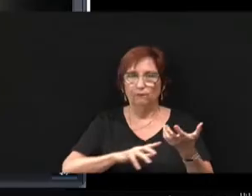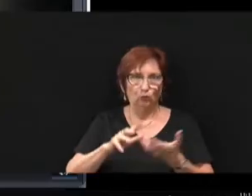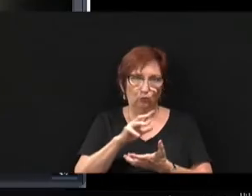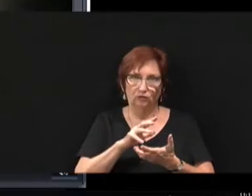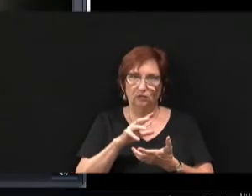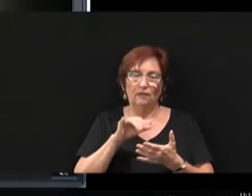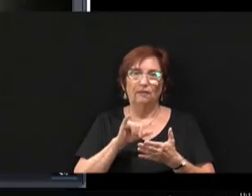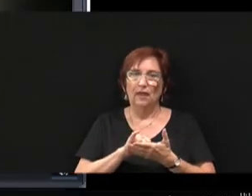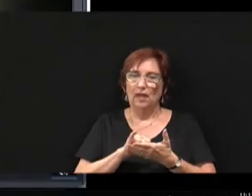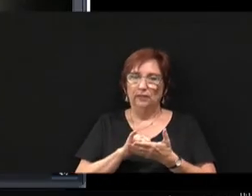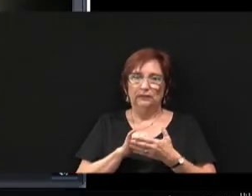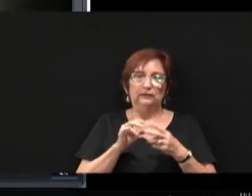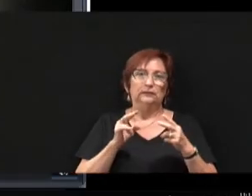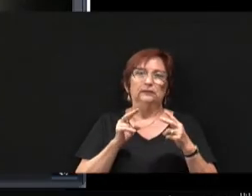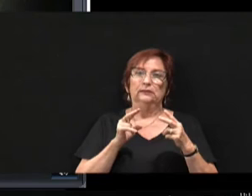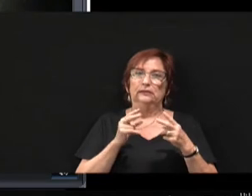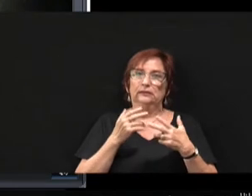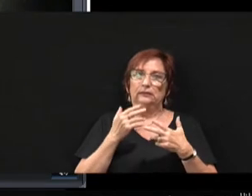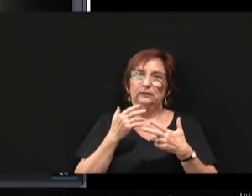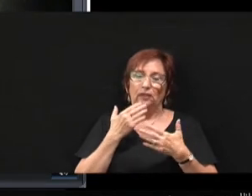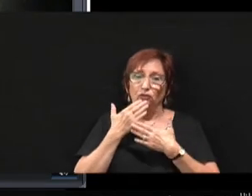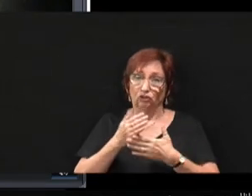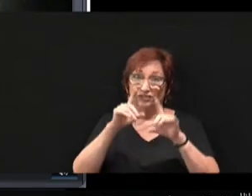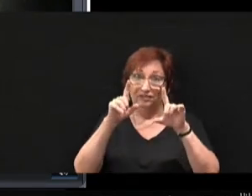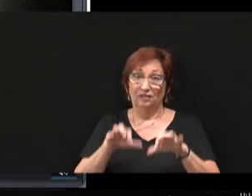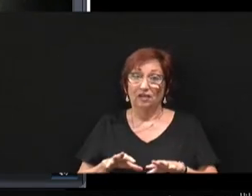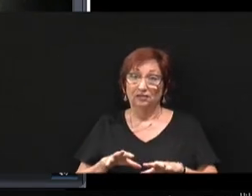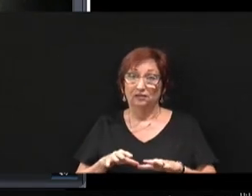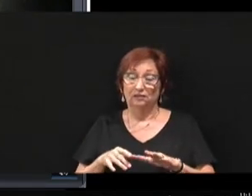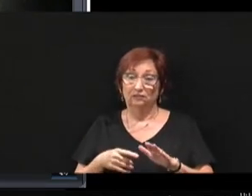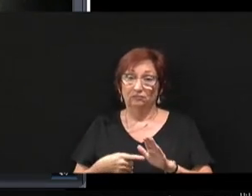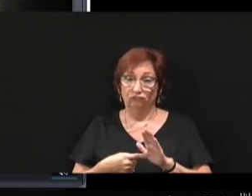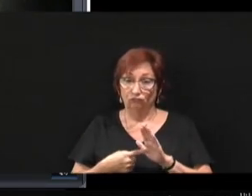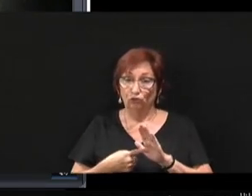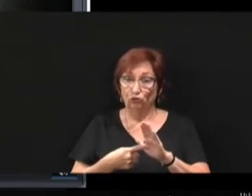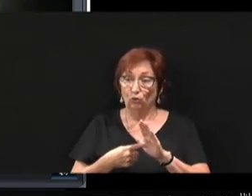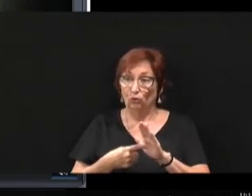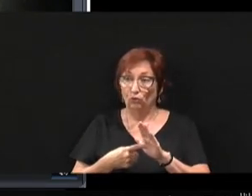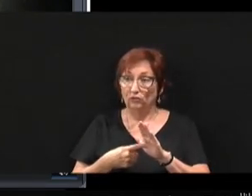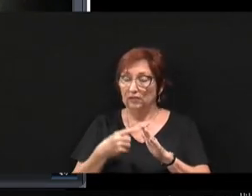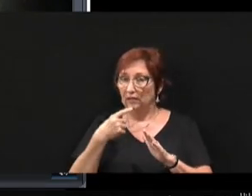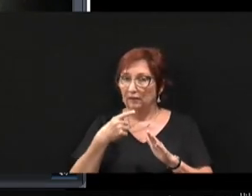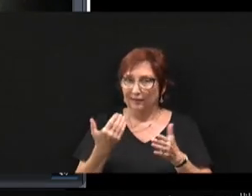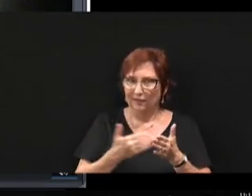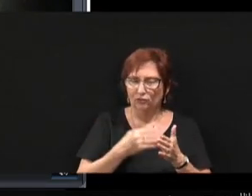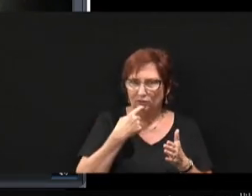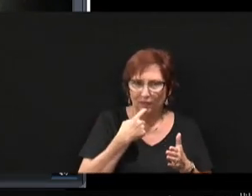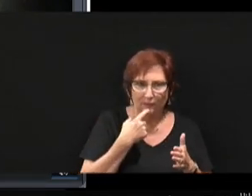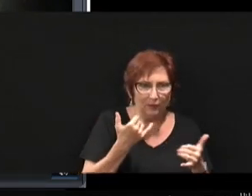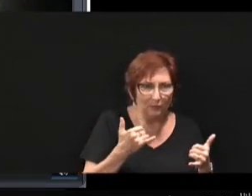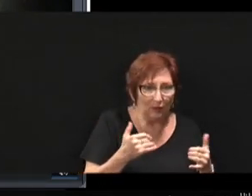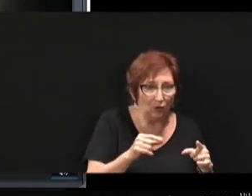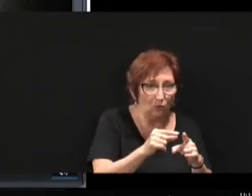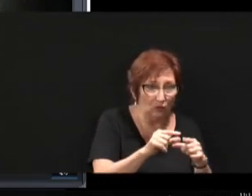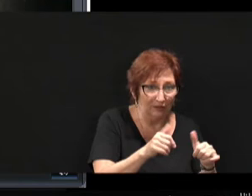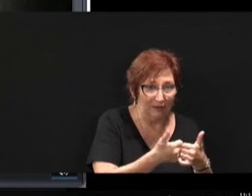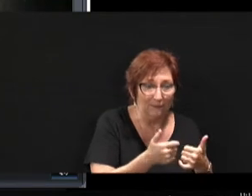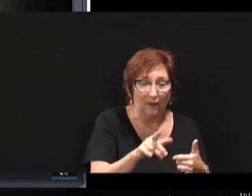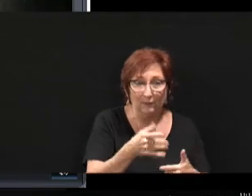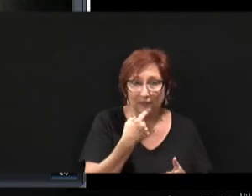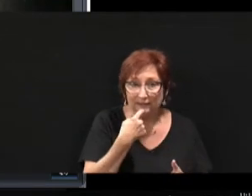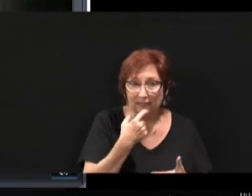telling test, where you're going to have, you say, we're going to play a word game again. I'm going to say some